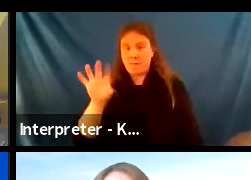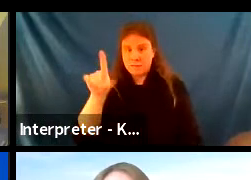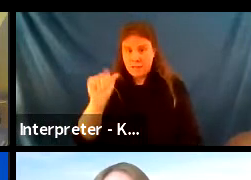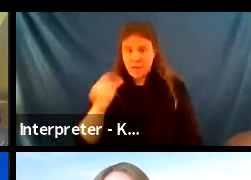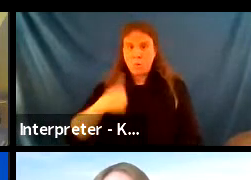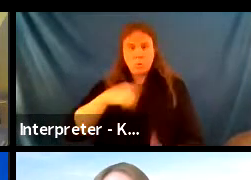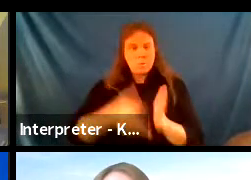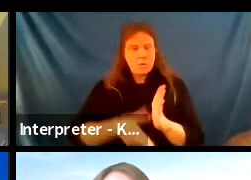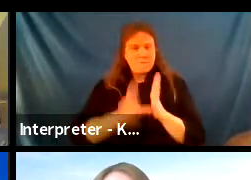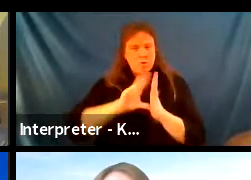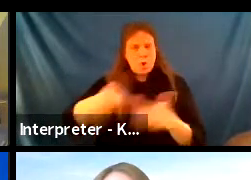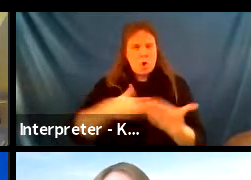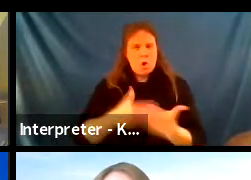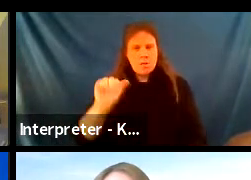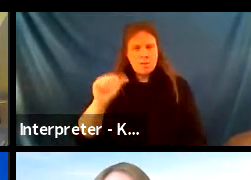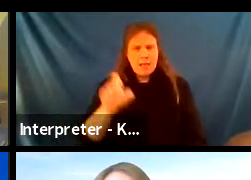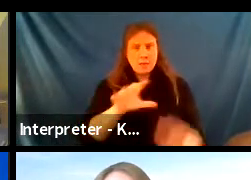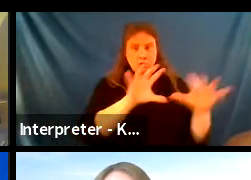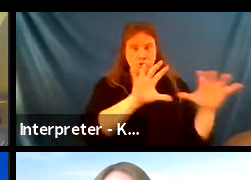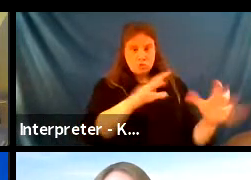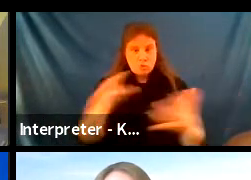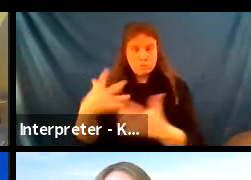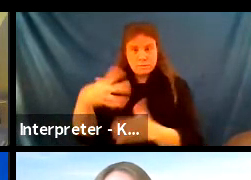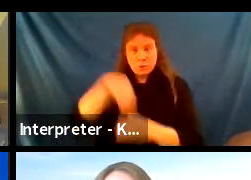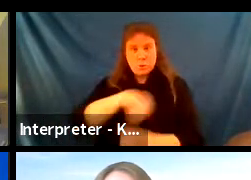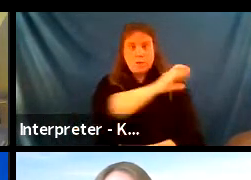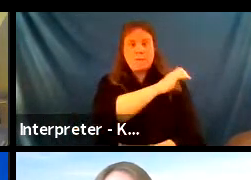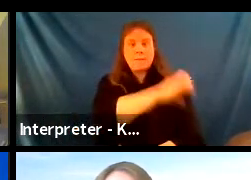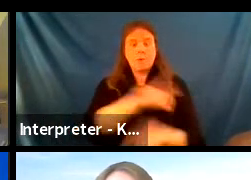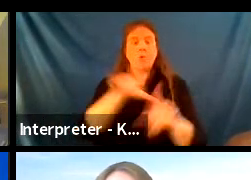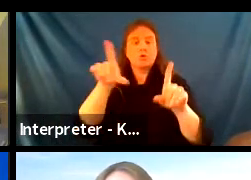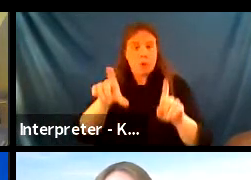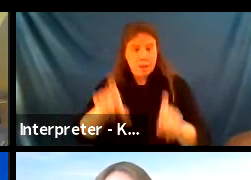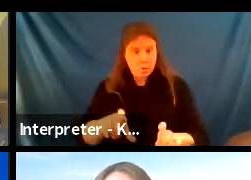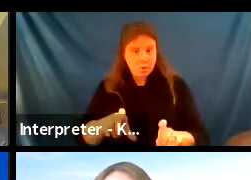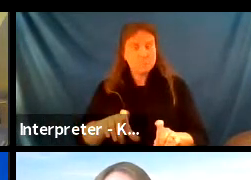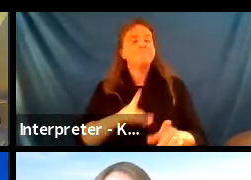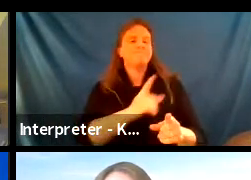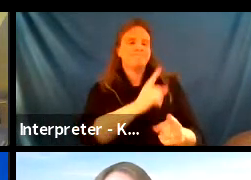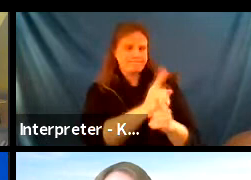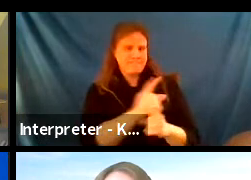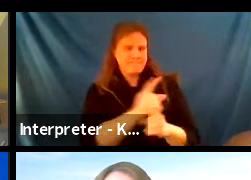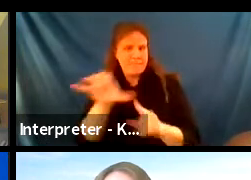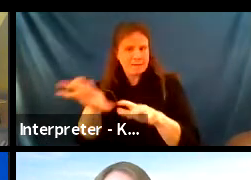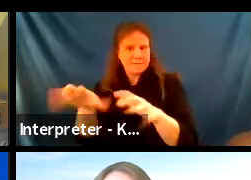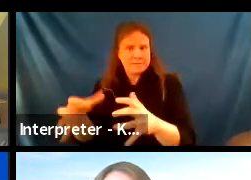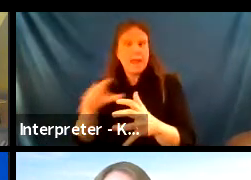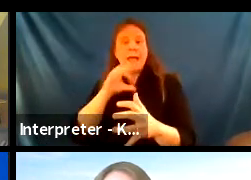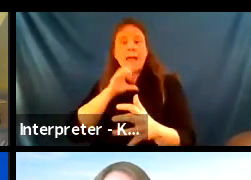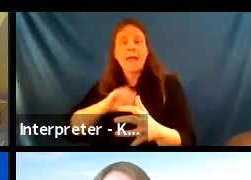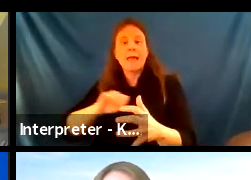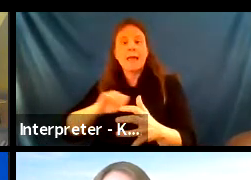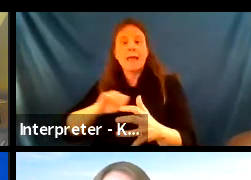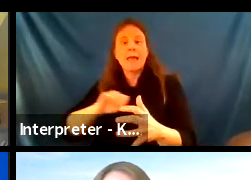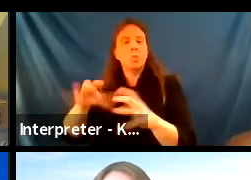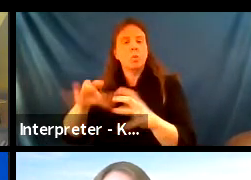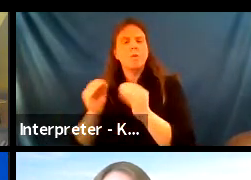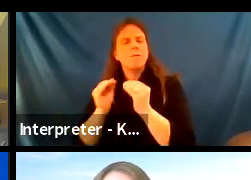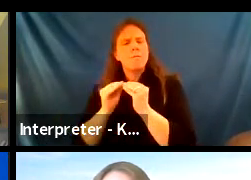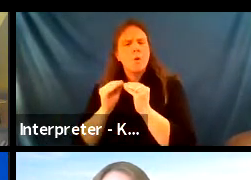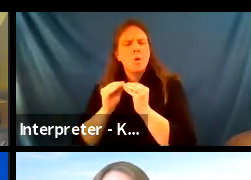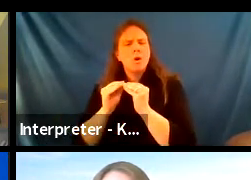were included in the clinical trials. And it is correct that that particular age group had a smaller